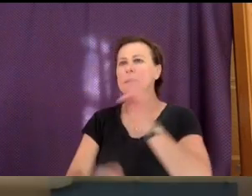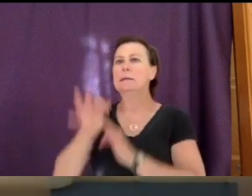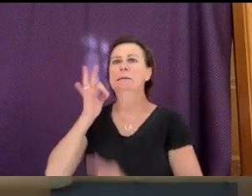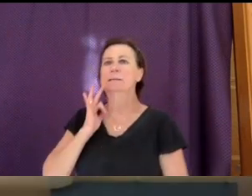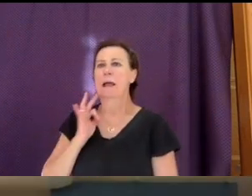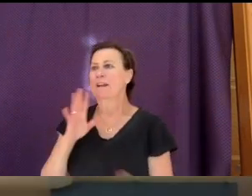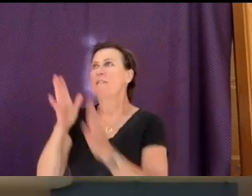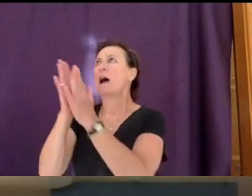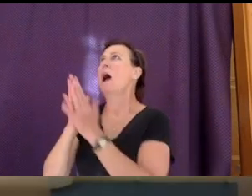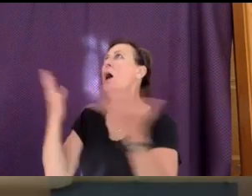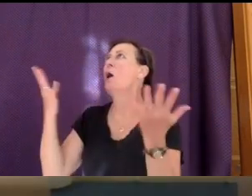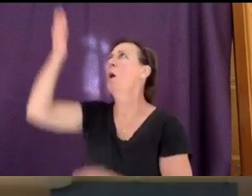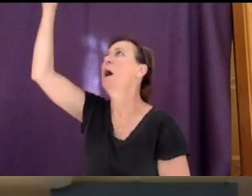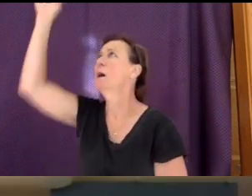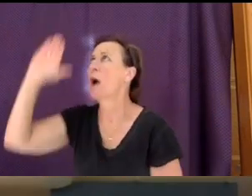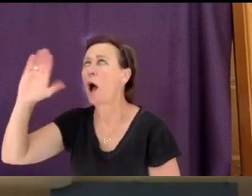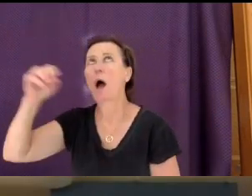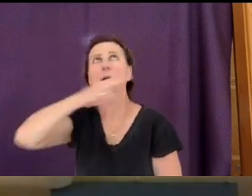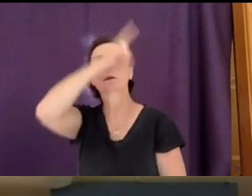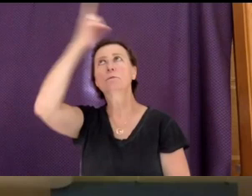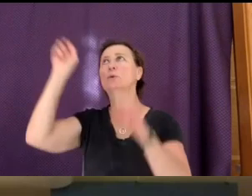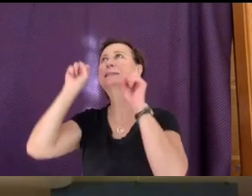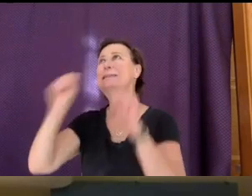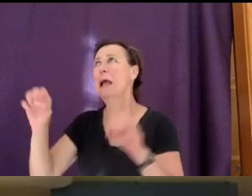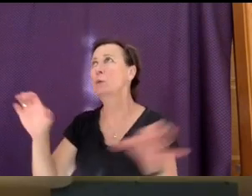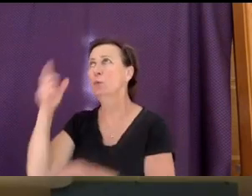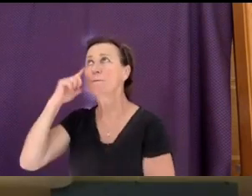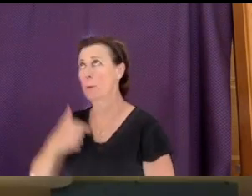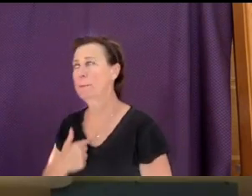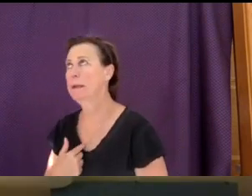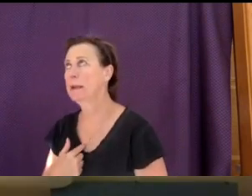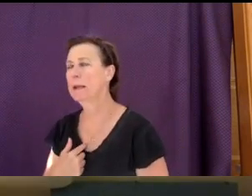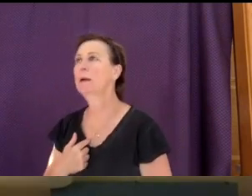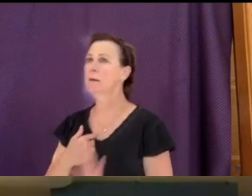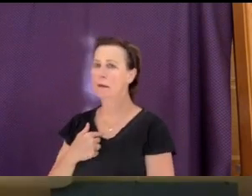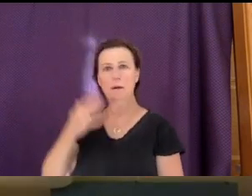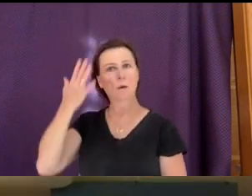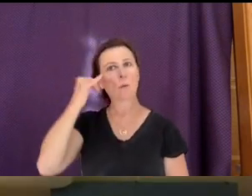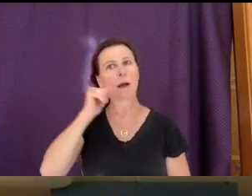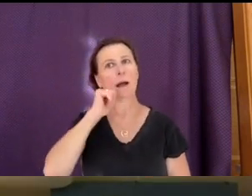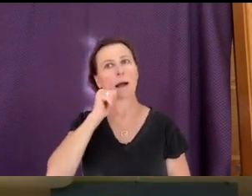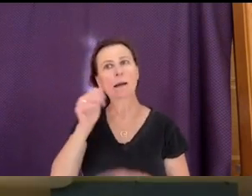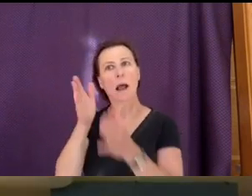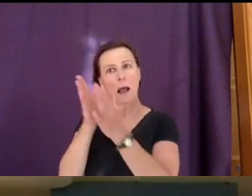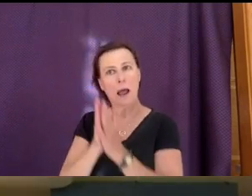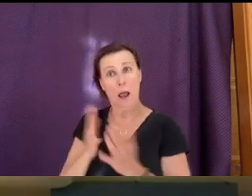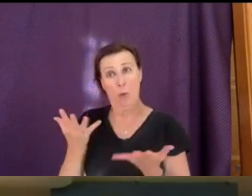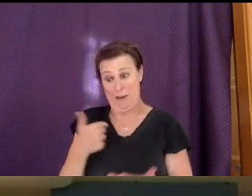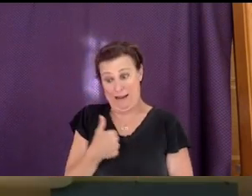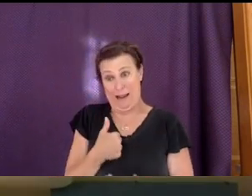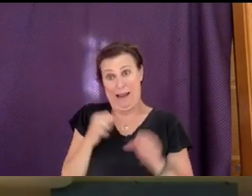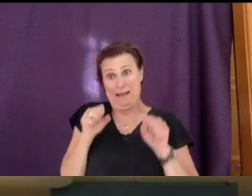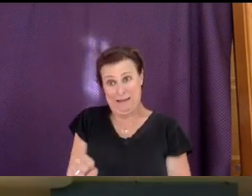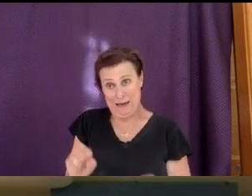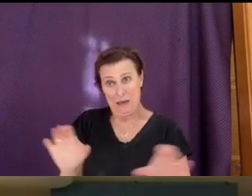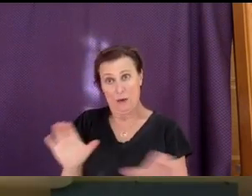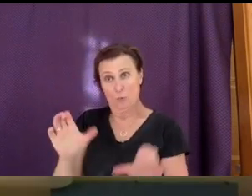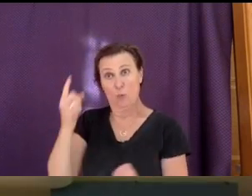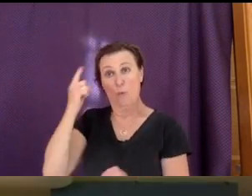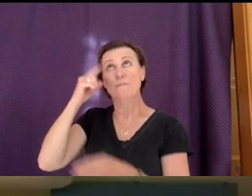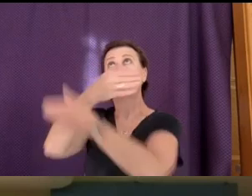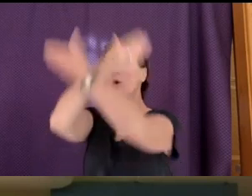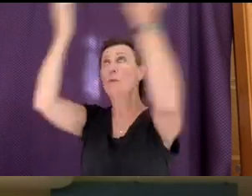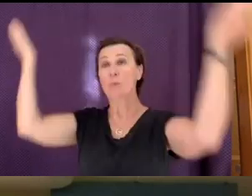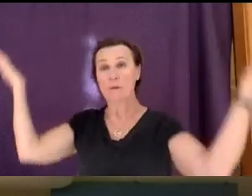God and the universe can do for me, why don't I ask what I can do for God and the universe? What can